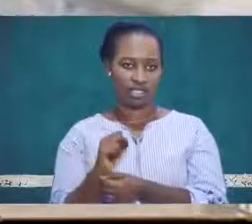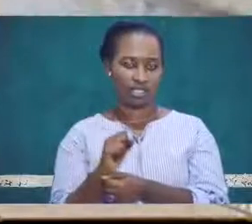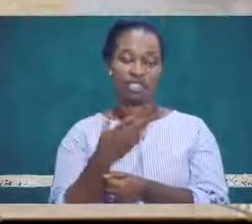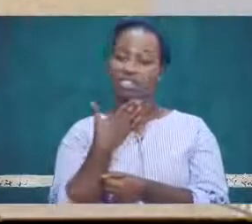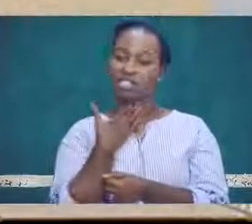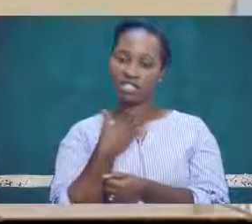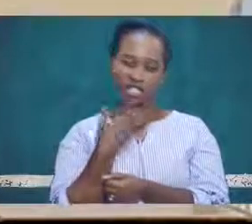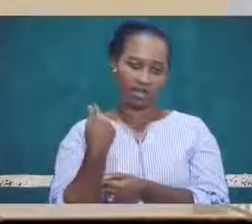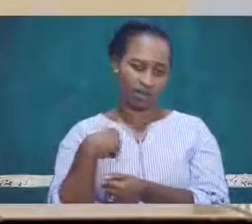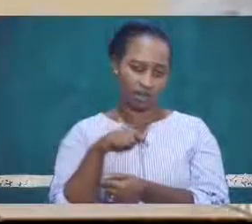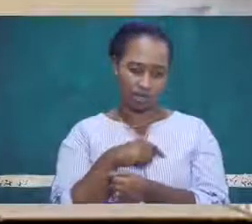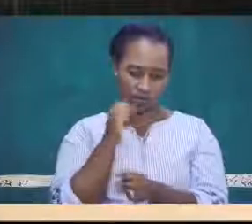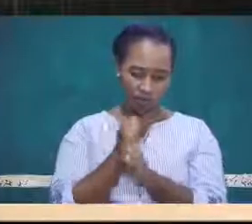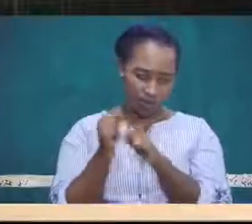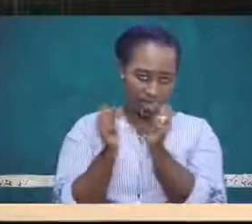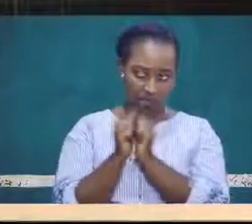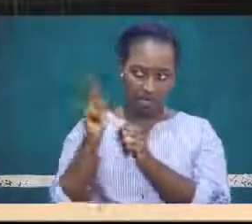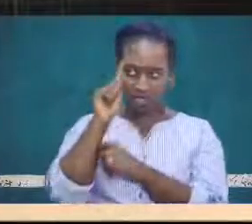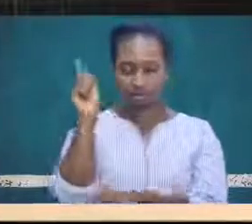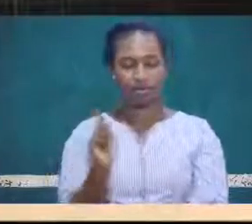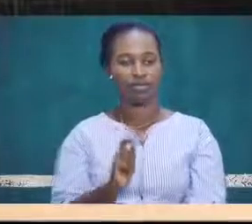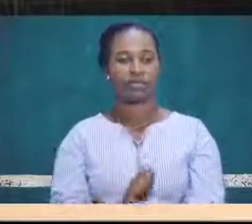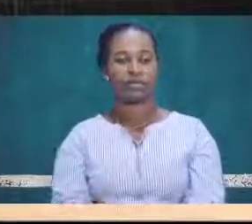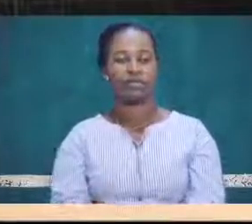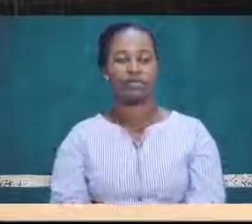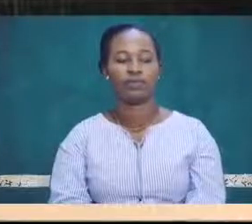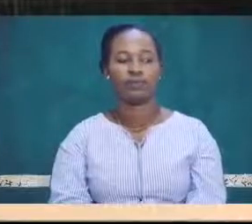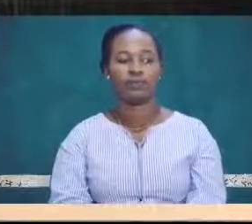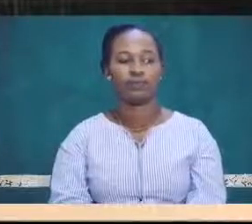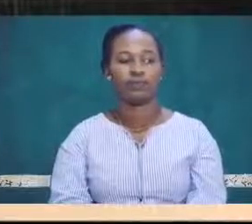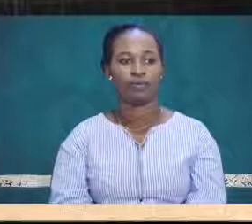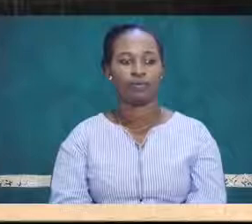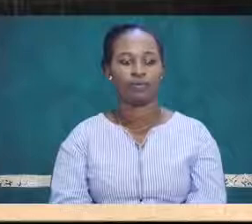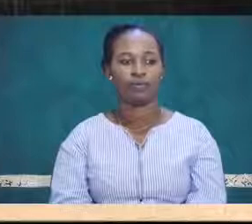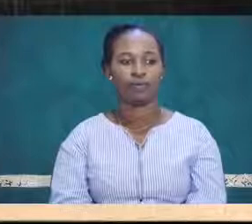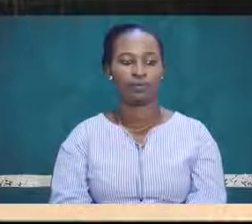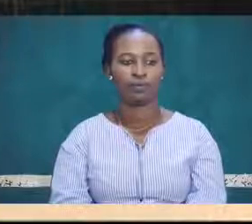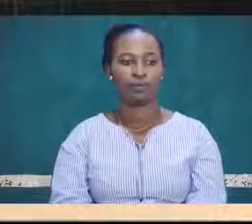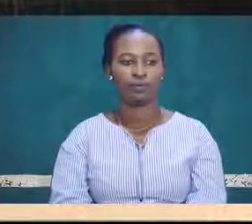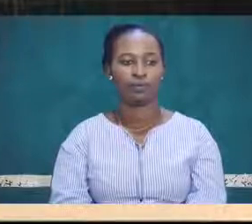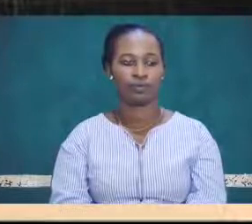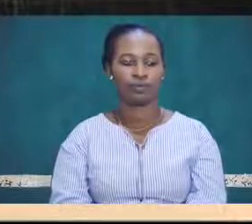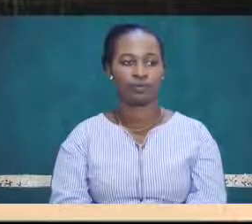to go together on this. I want us to go together on this